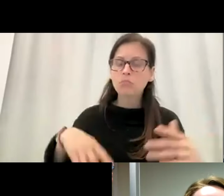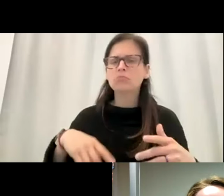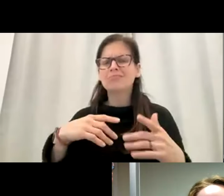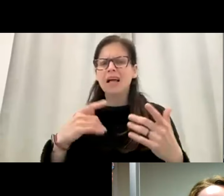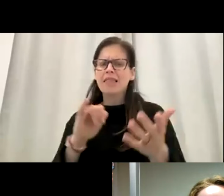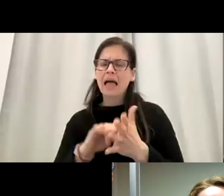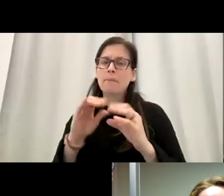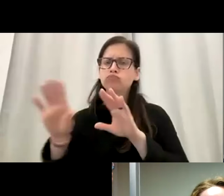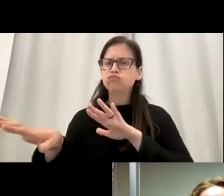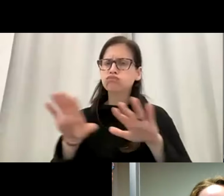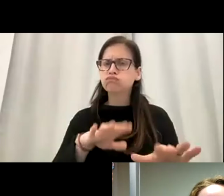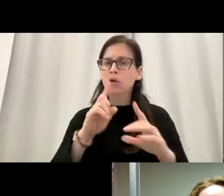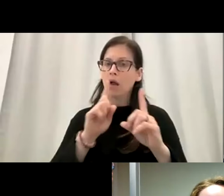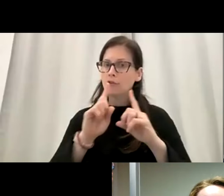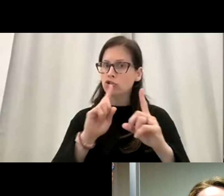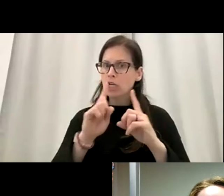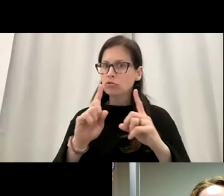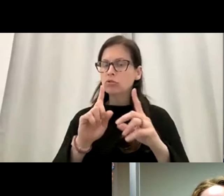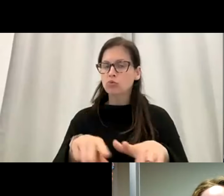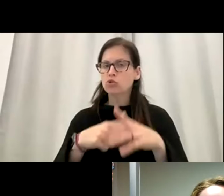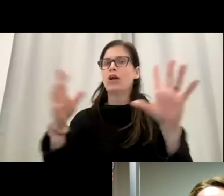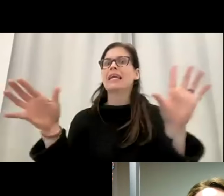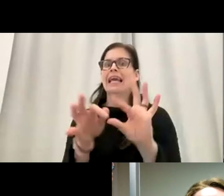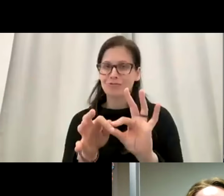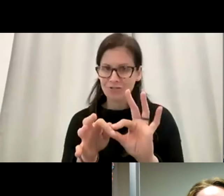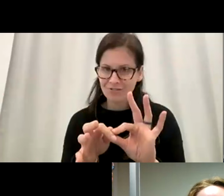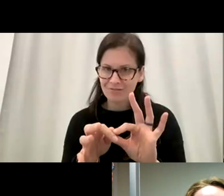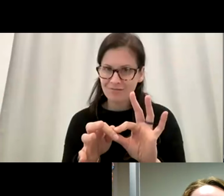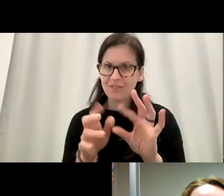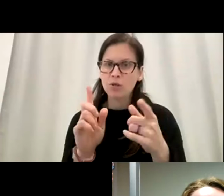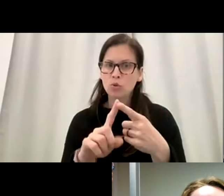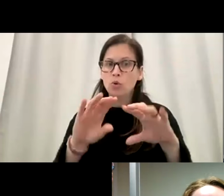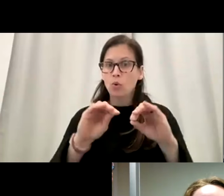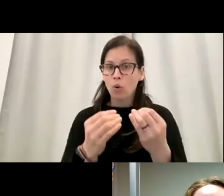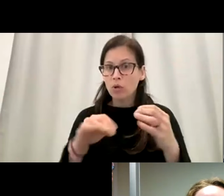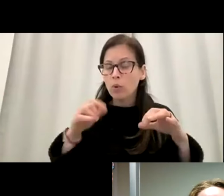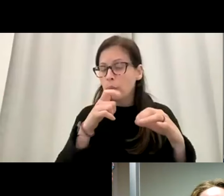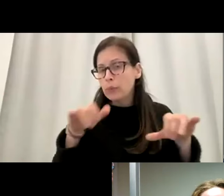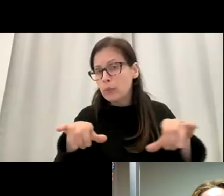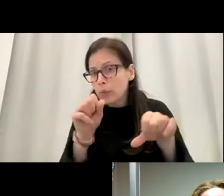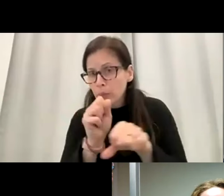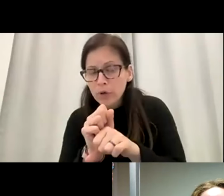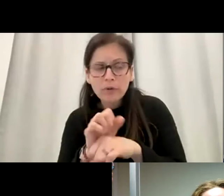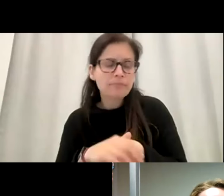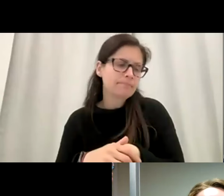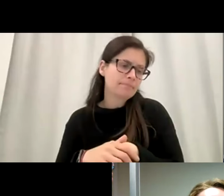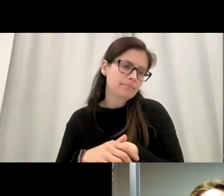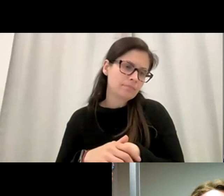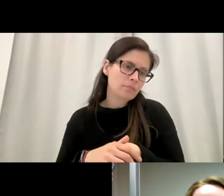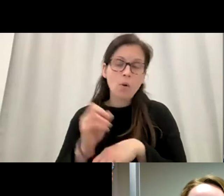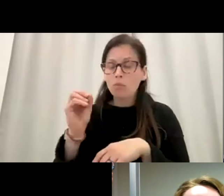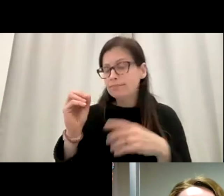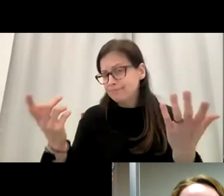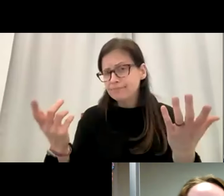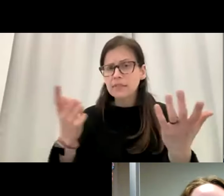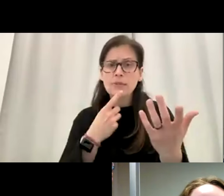informal conversations that can really get you connected to an organization that's doing this work. Or, you know, they'll say,